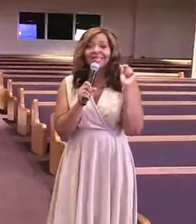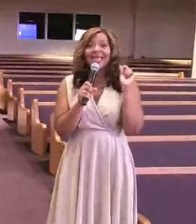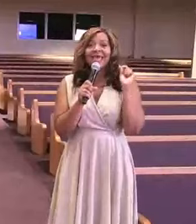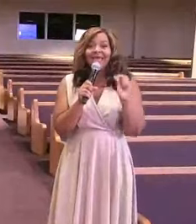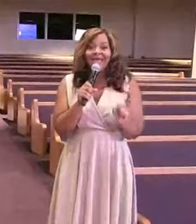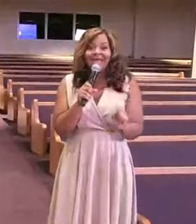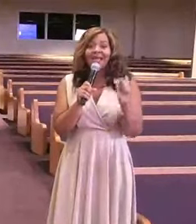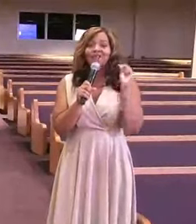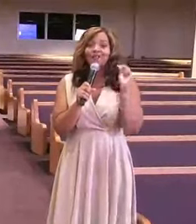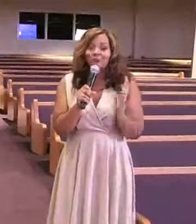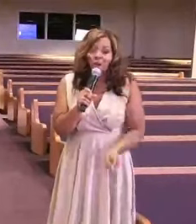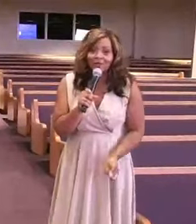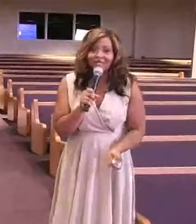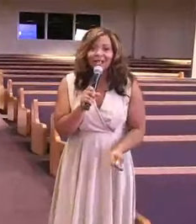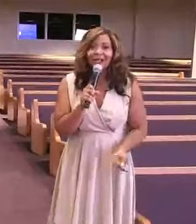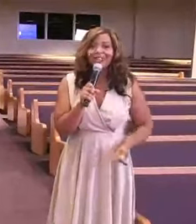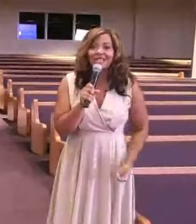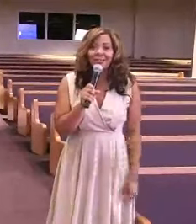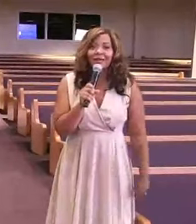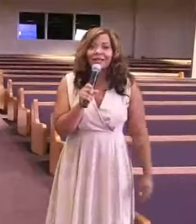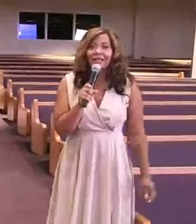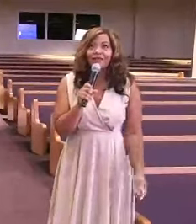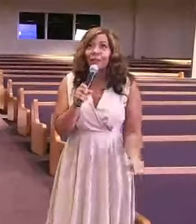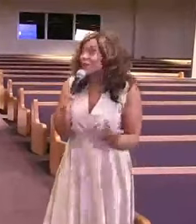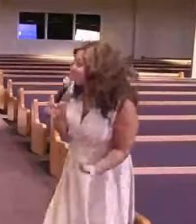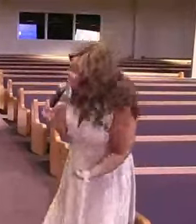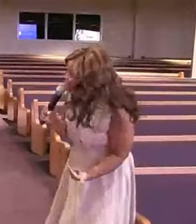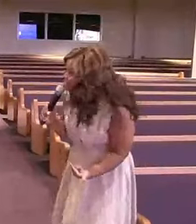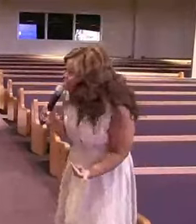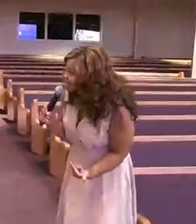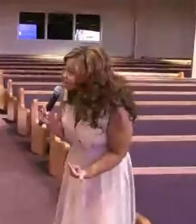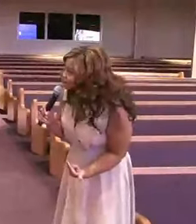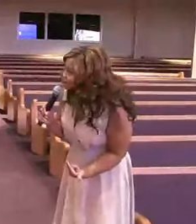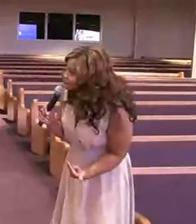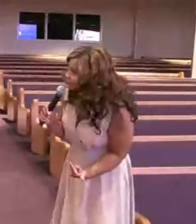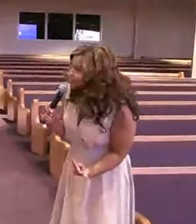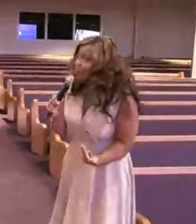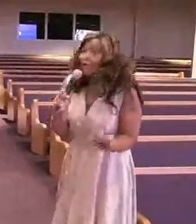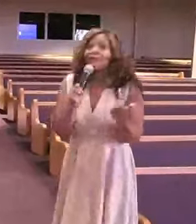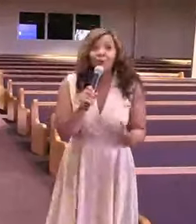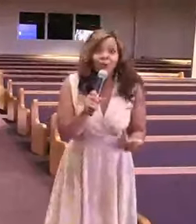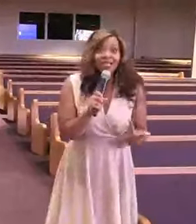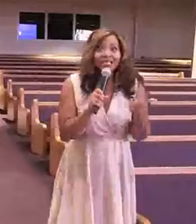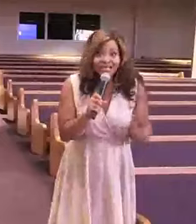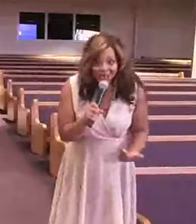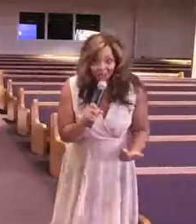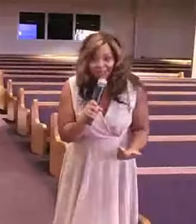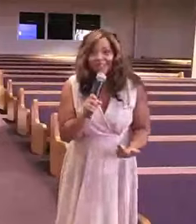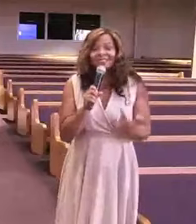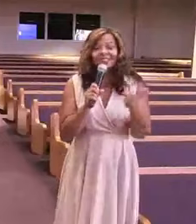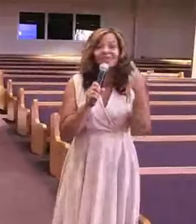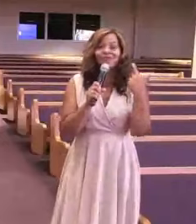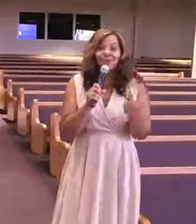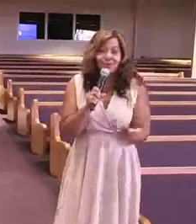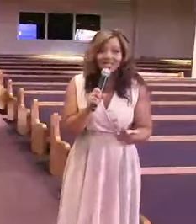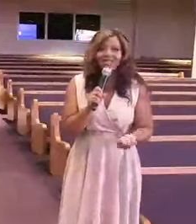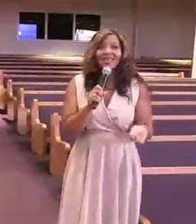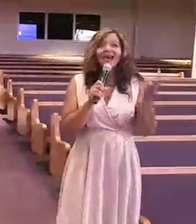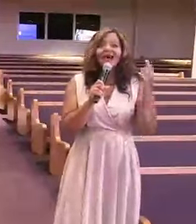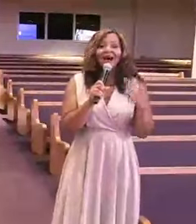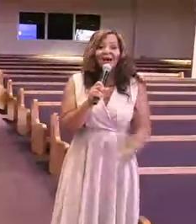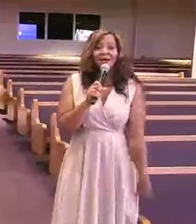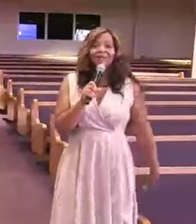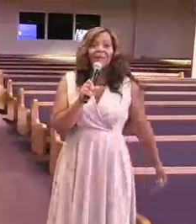and T.A. Spalding. Yeah. They are celebrating. Happy anniversary. 40 years? Yeah. 40? 40 years. It's their